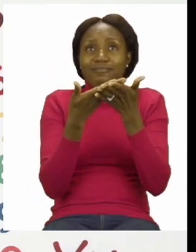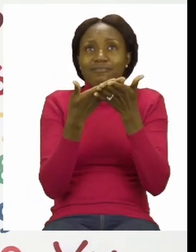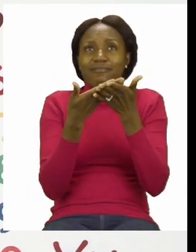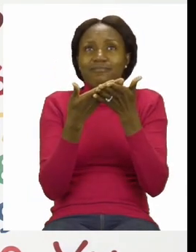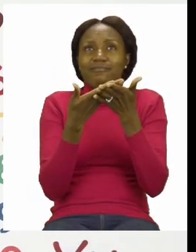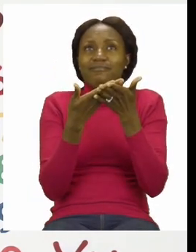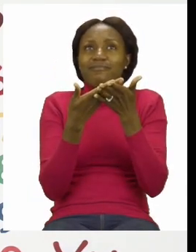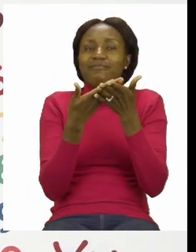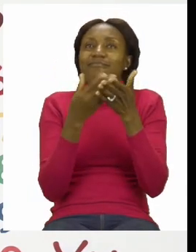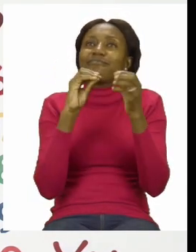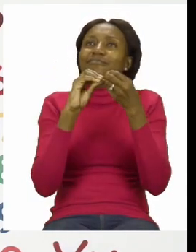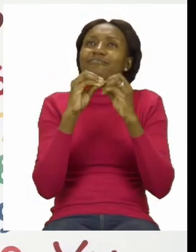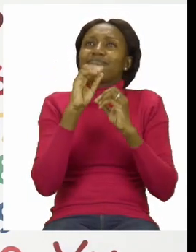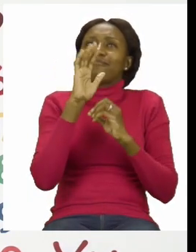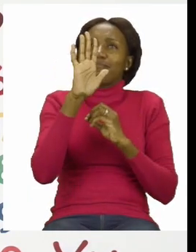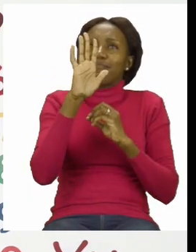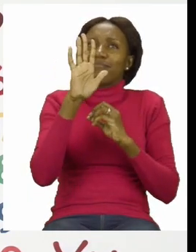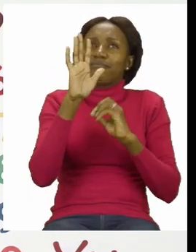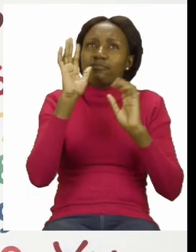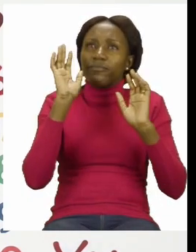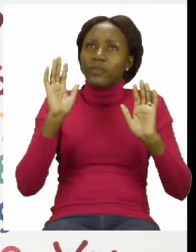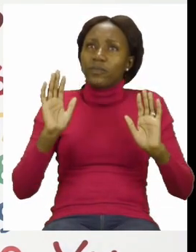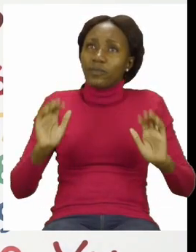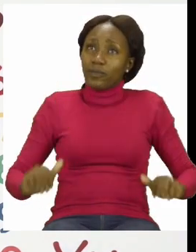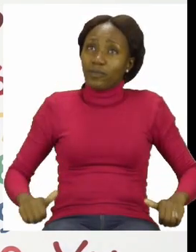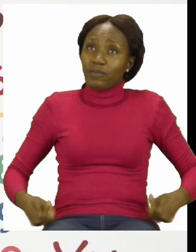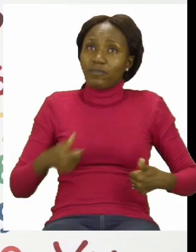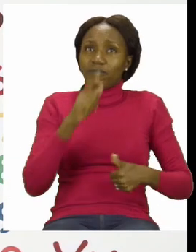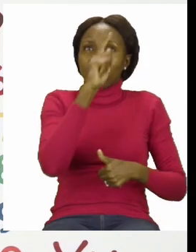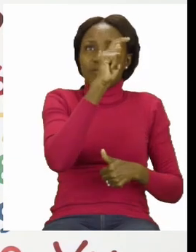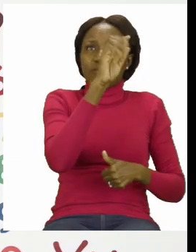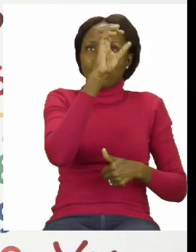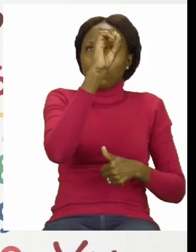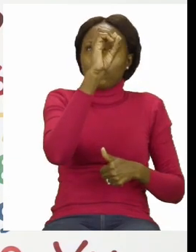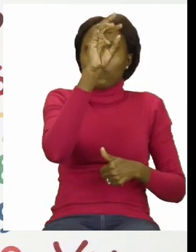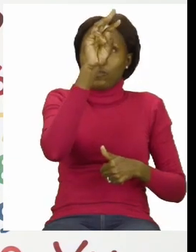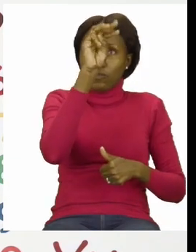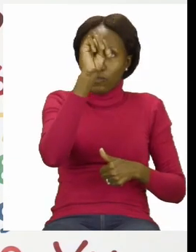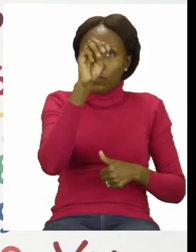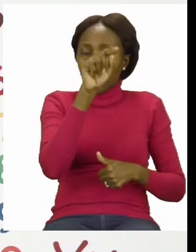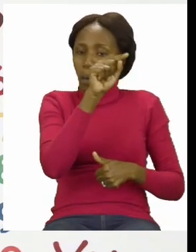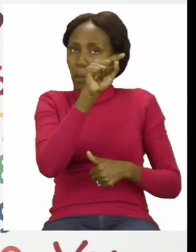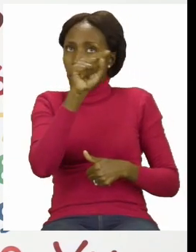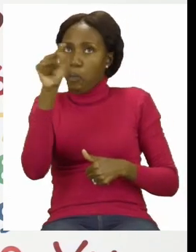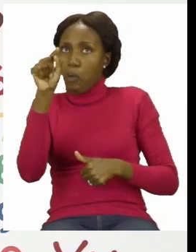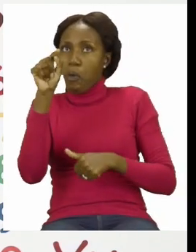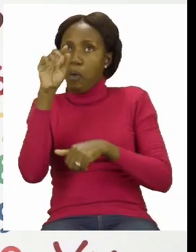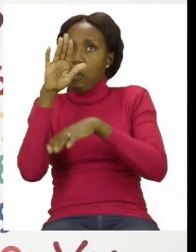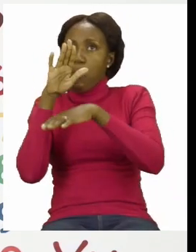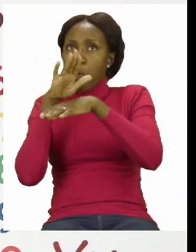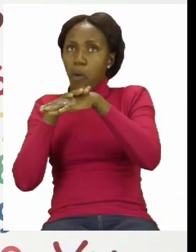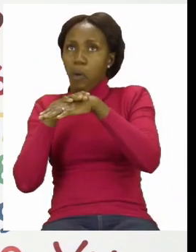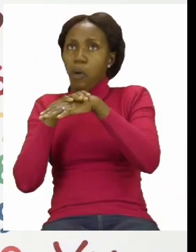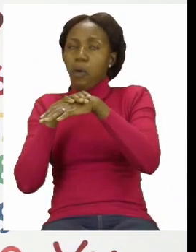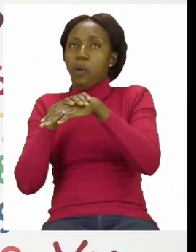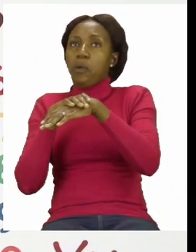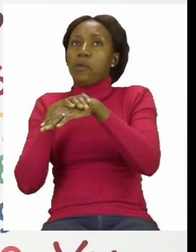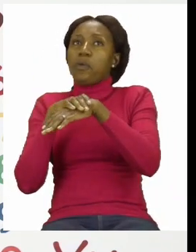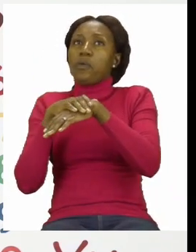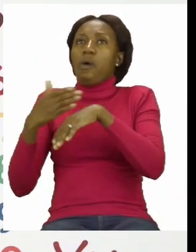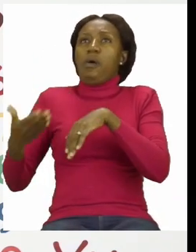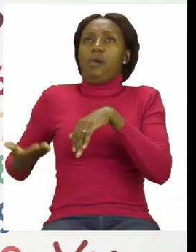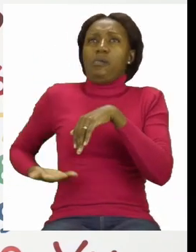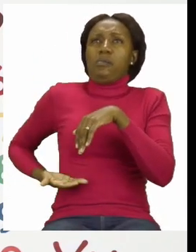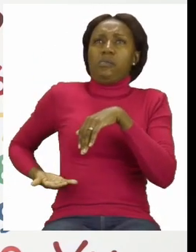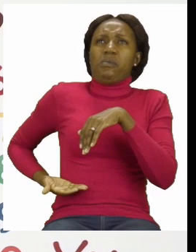number 5 says, Tom is dash on a bench. You can see